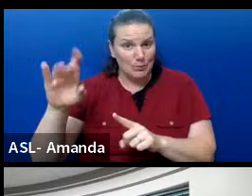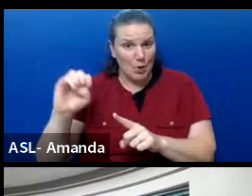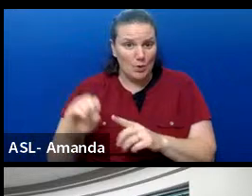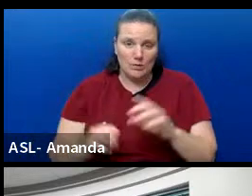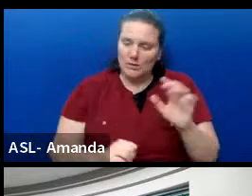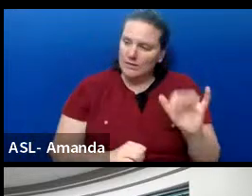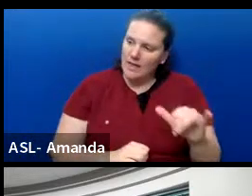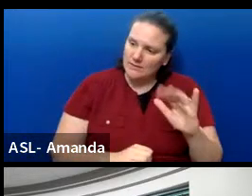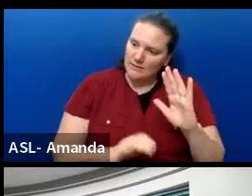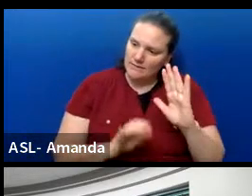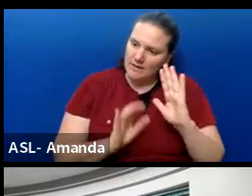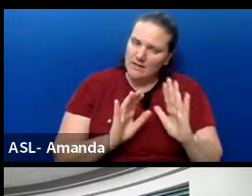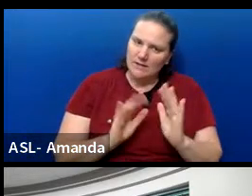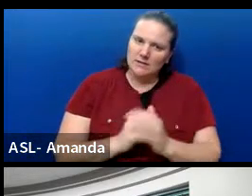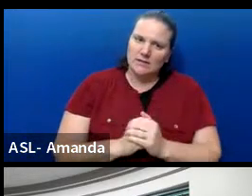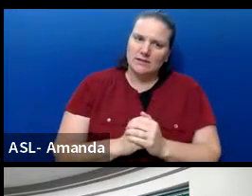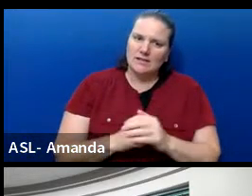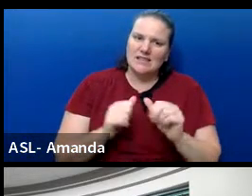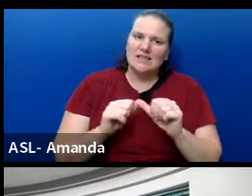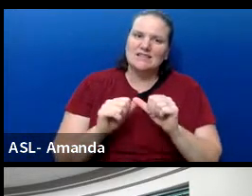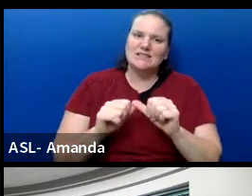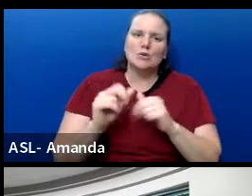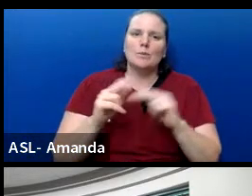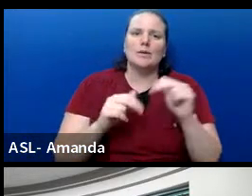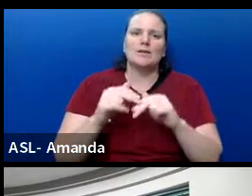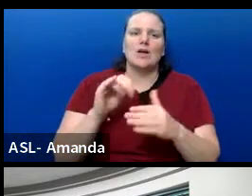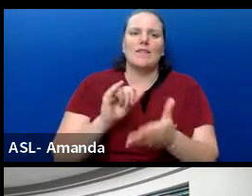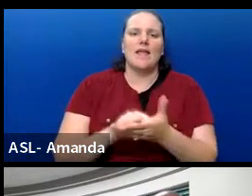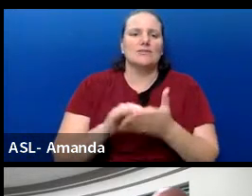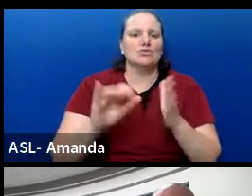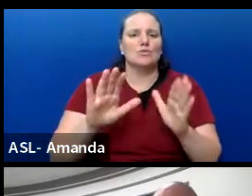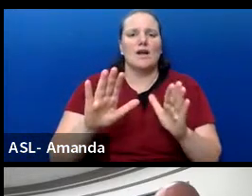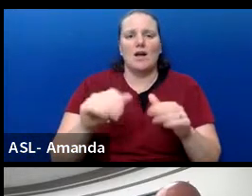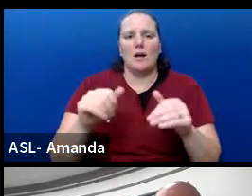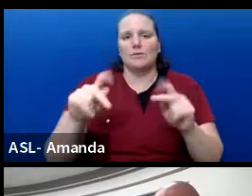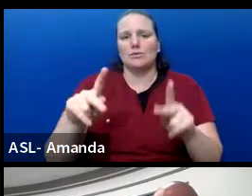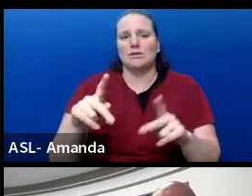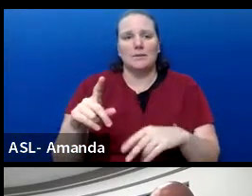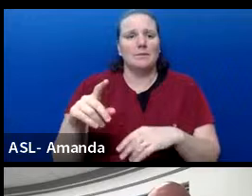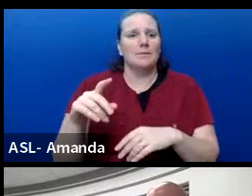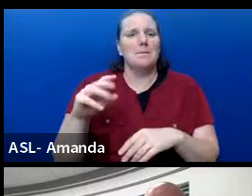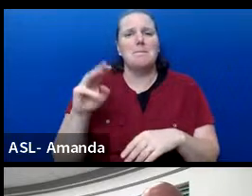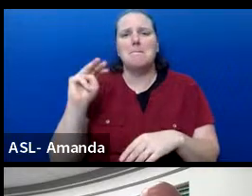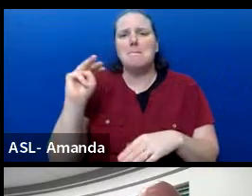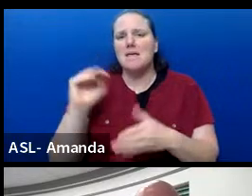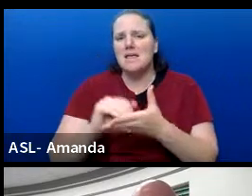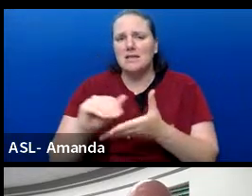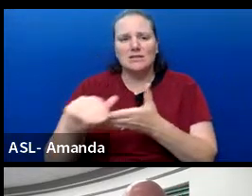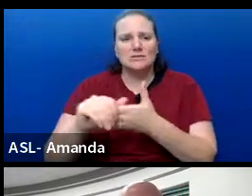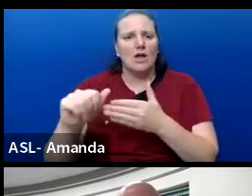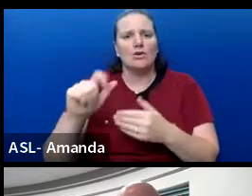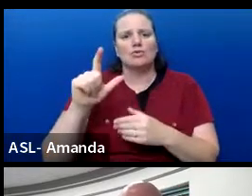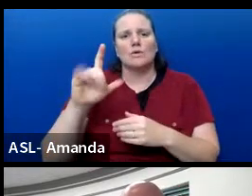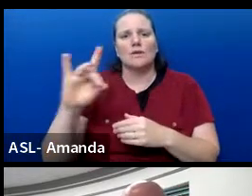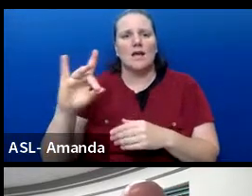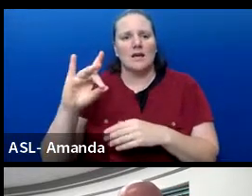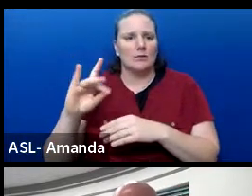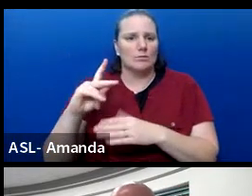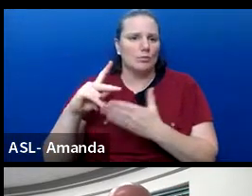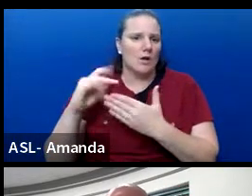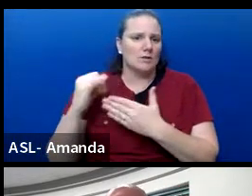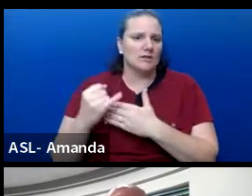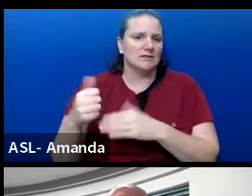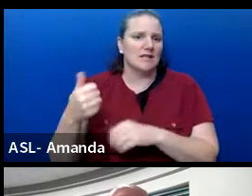think if you continue building on that, this is a great opportunity. There's billions of dollars, 28 projects over a long 10 years